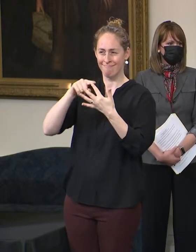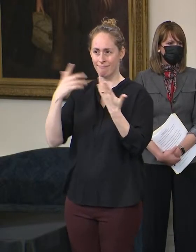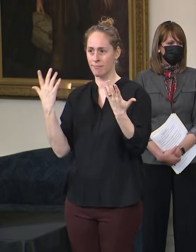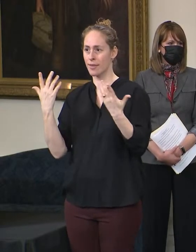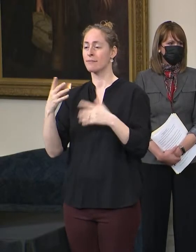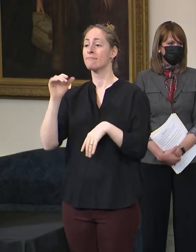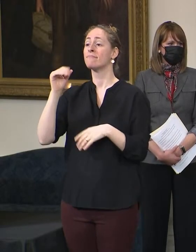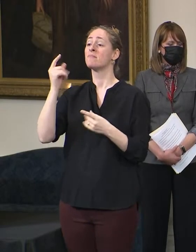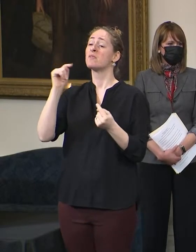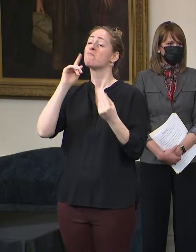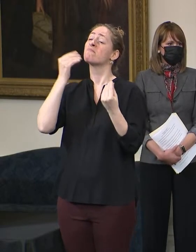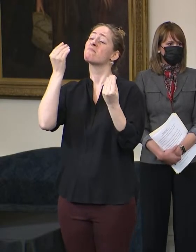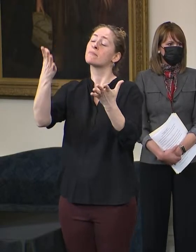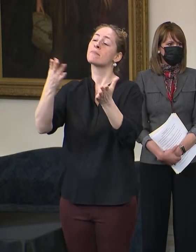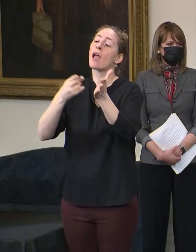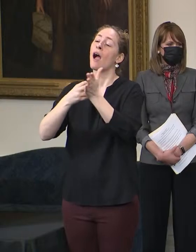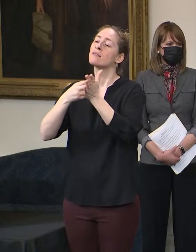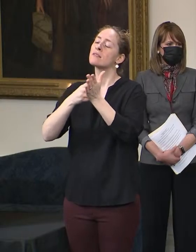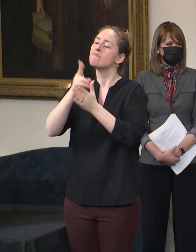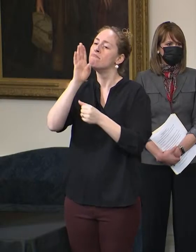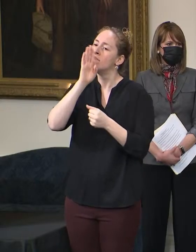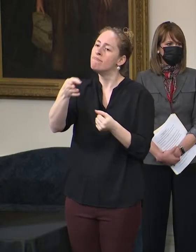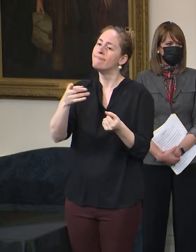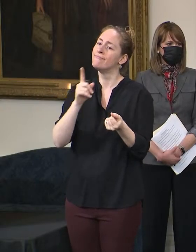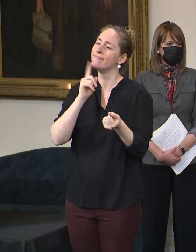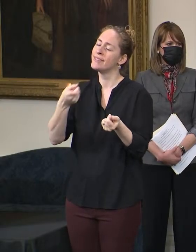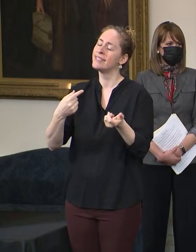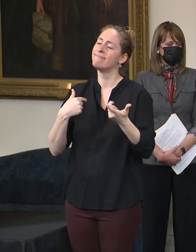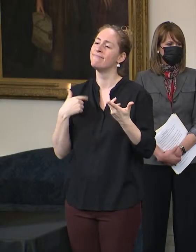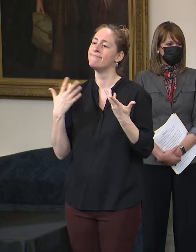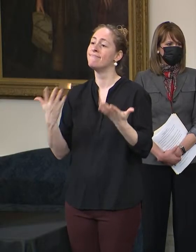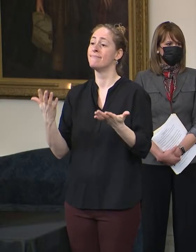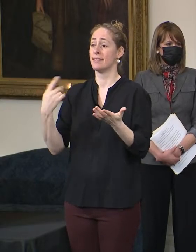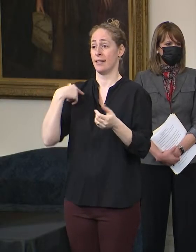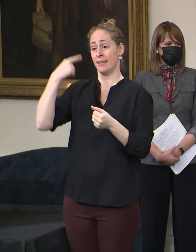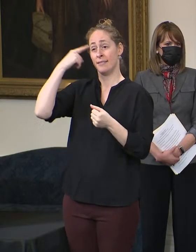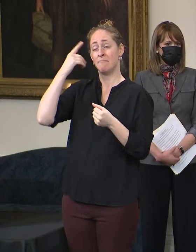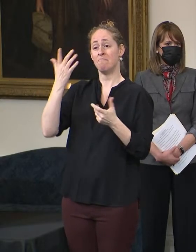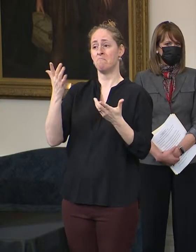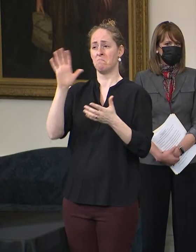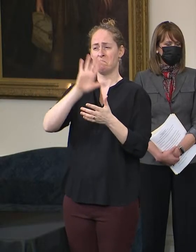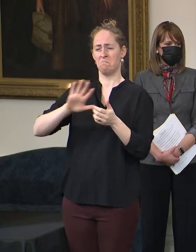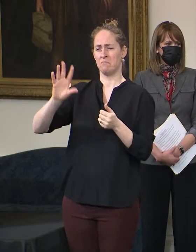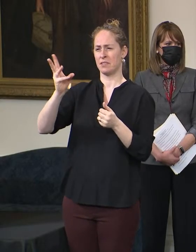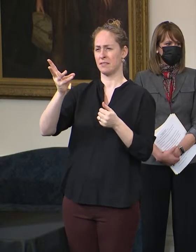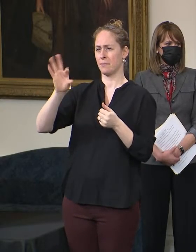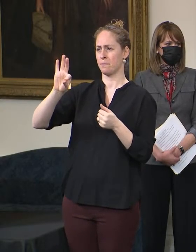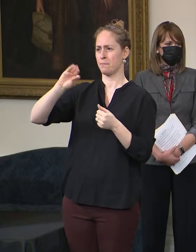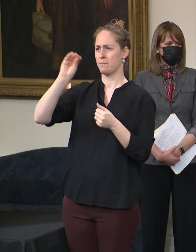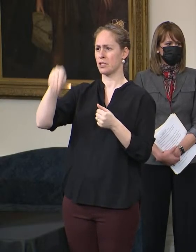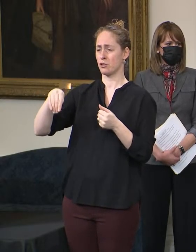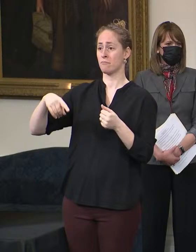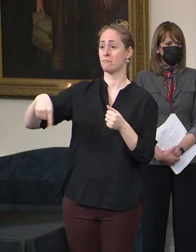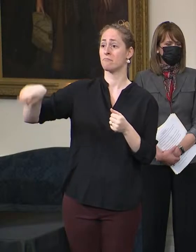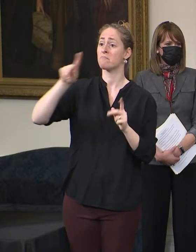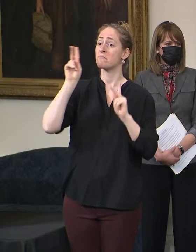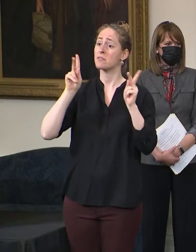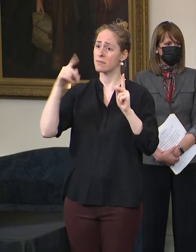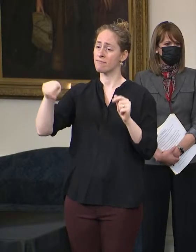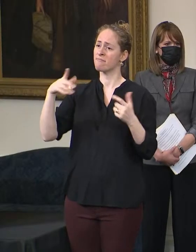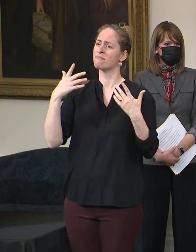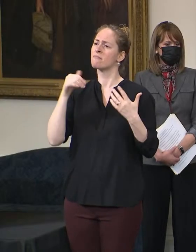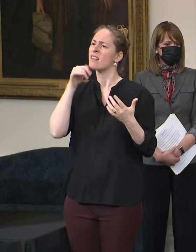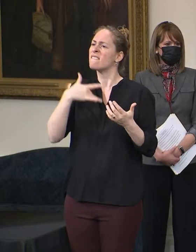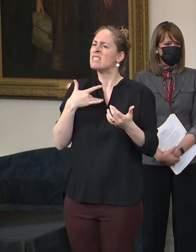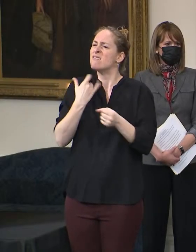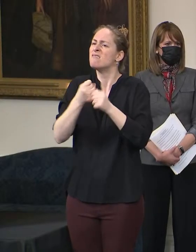think the latest survey I saw, 69% of the people in our state do not feel safe dining indoors. We have a greater